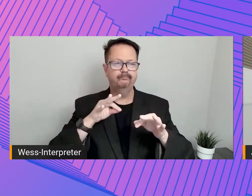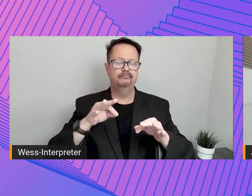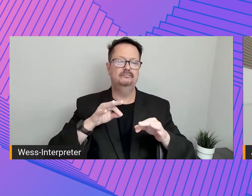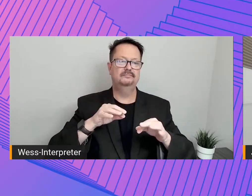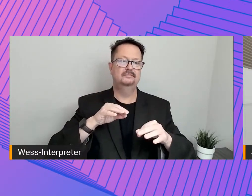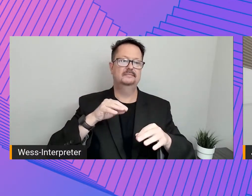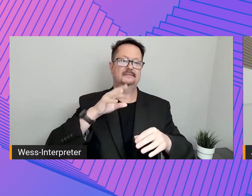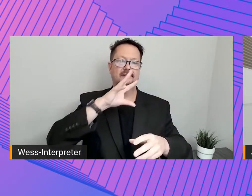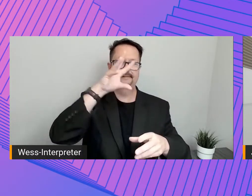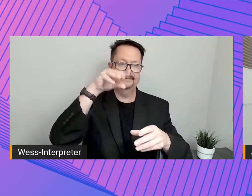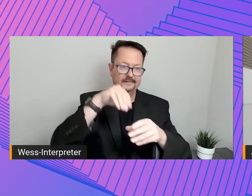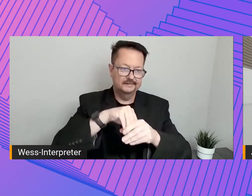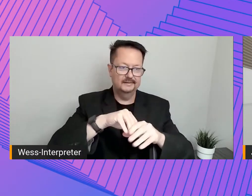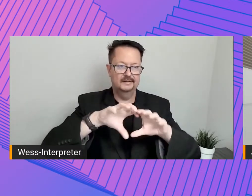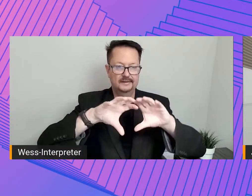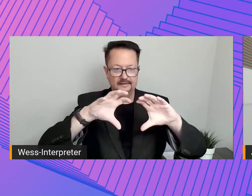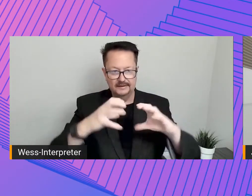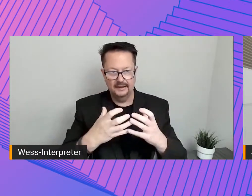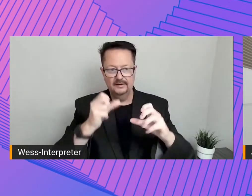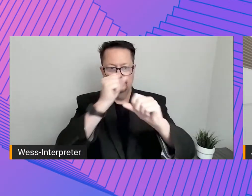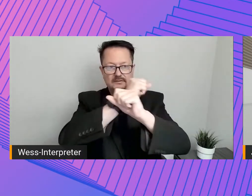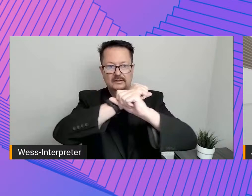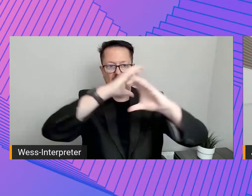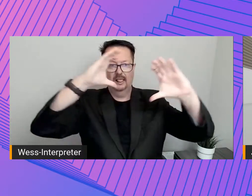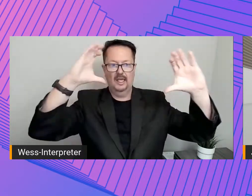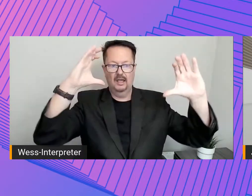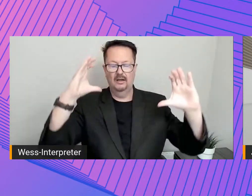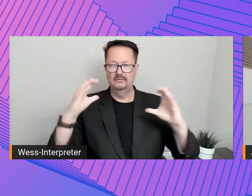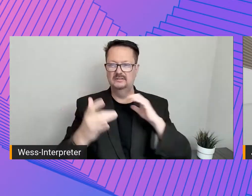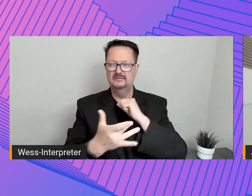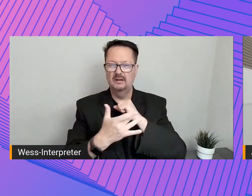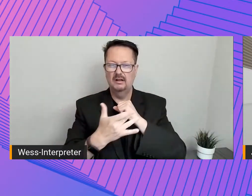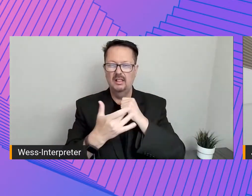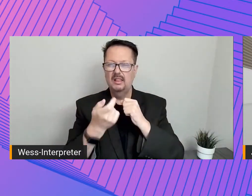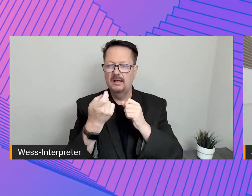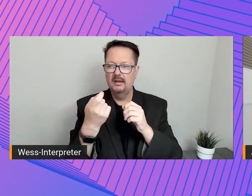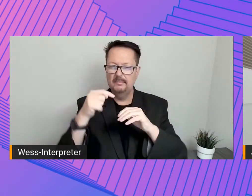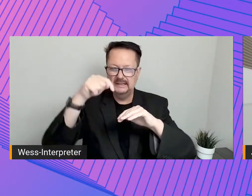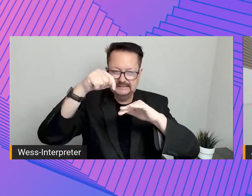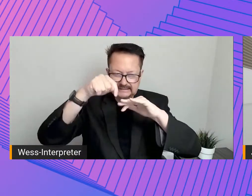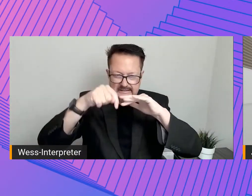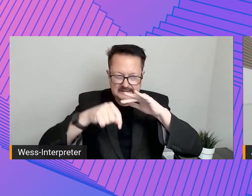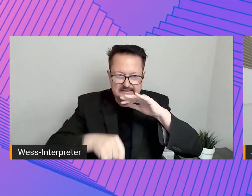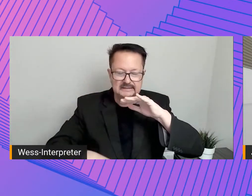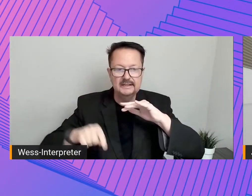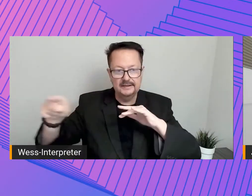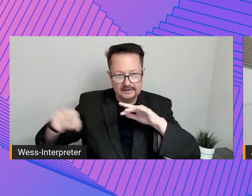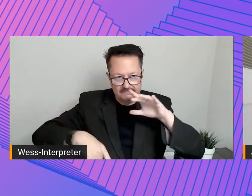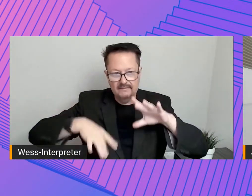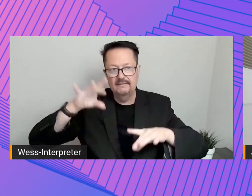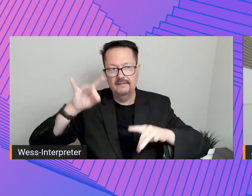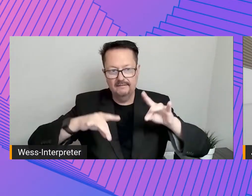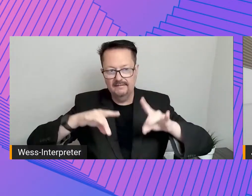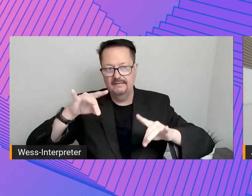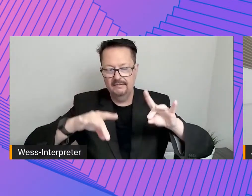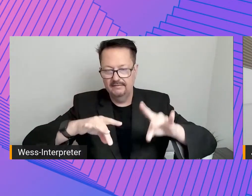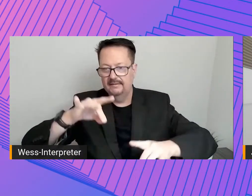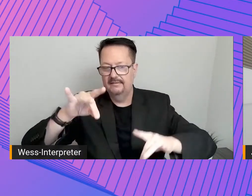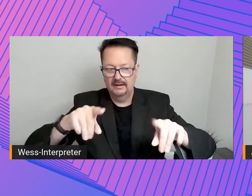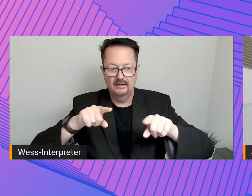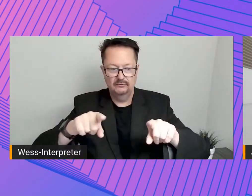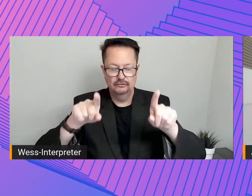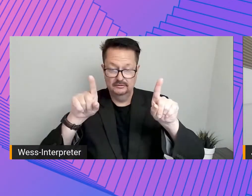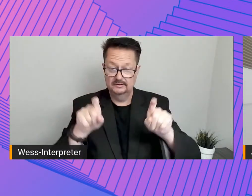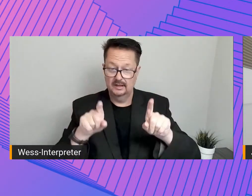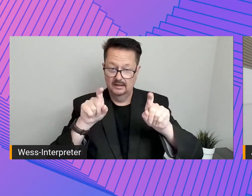We're going to dig in a little bit deeper on a few of the things that he's discovered as he's gone through and done some testing.